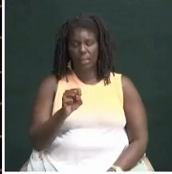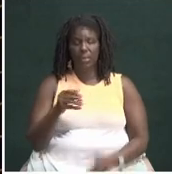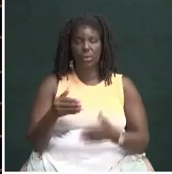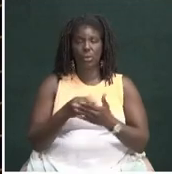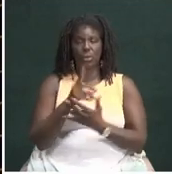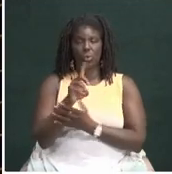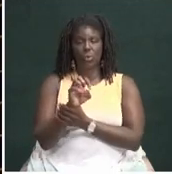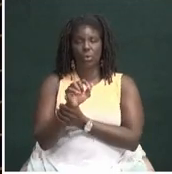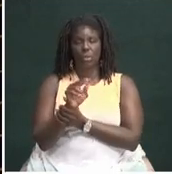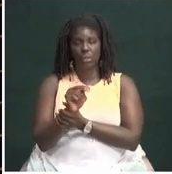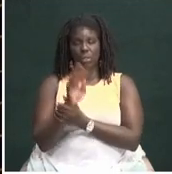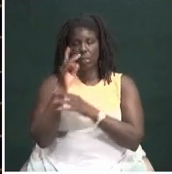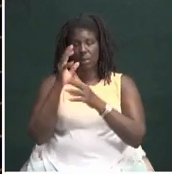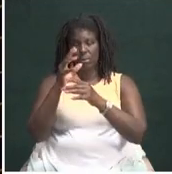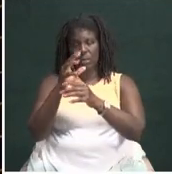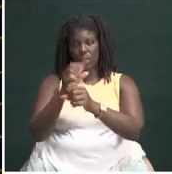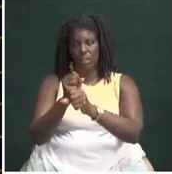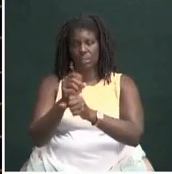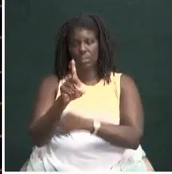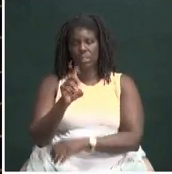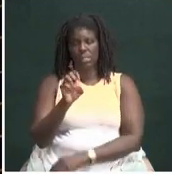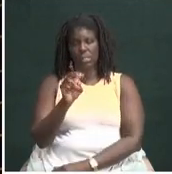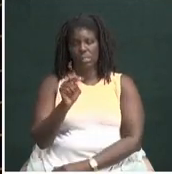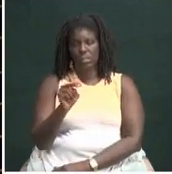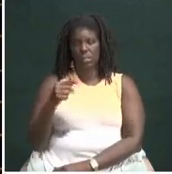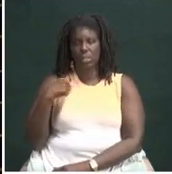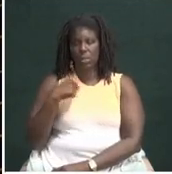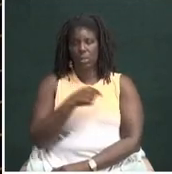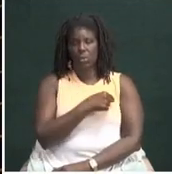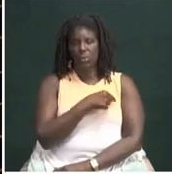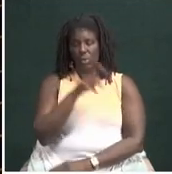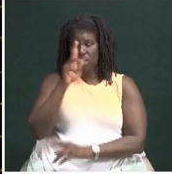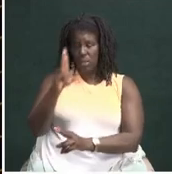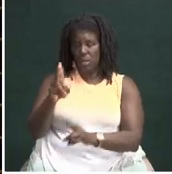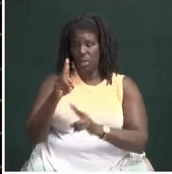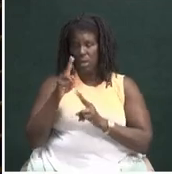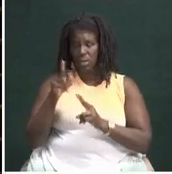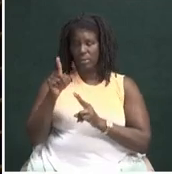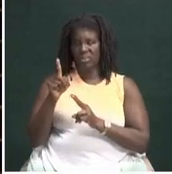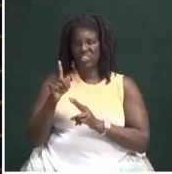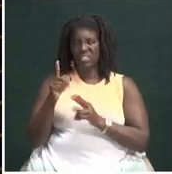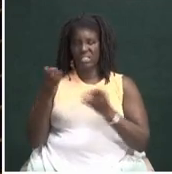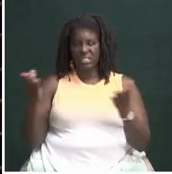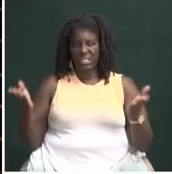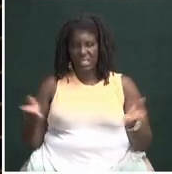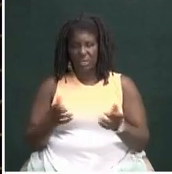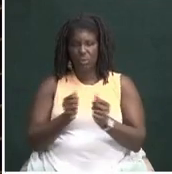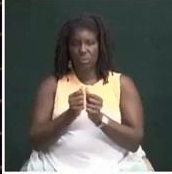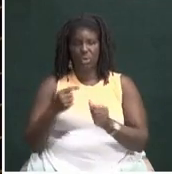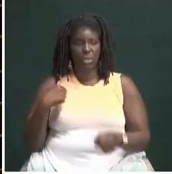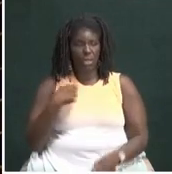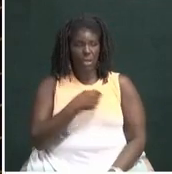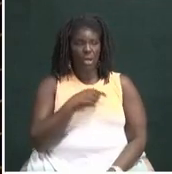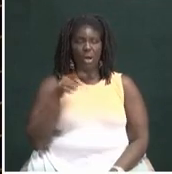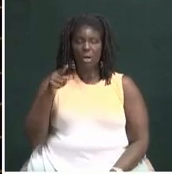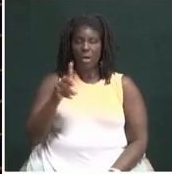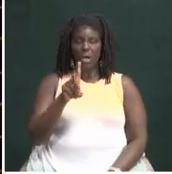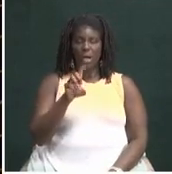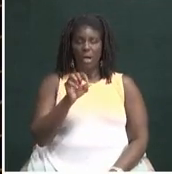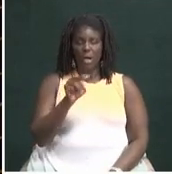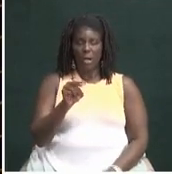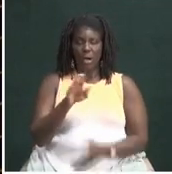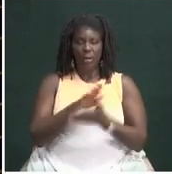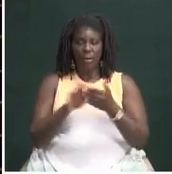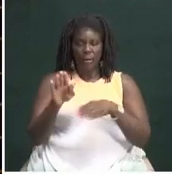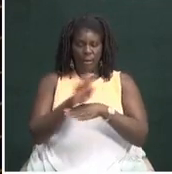university, an amazing dean. We're so honored that she's at the University of La Verne. She's the dean of the